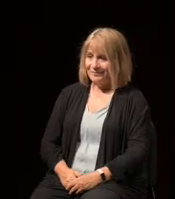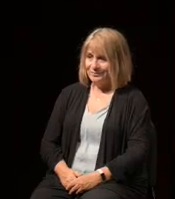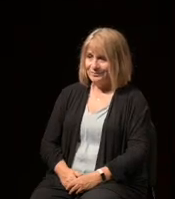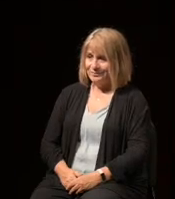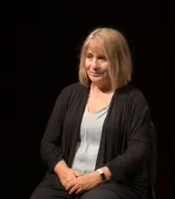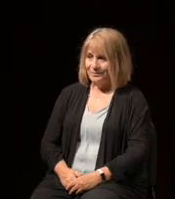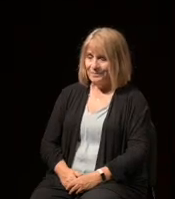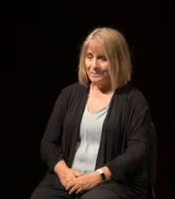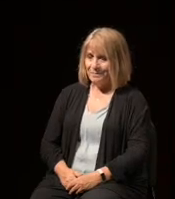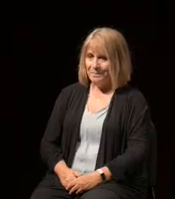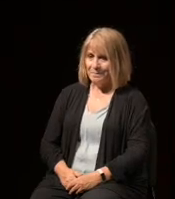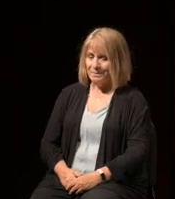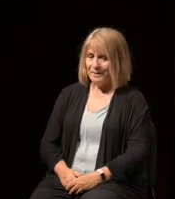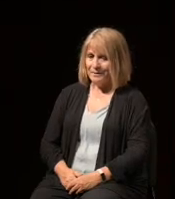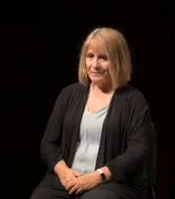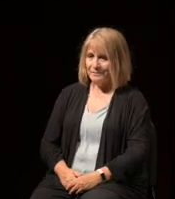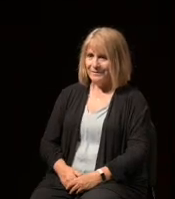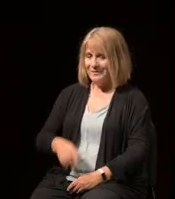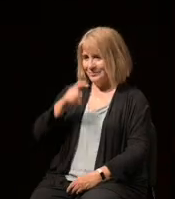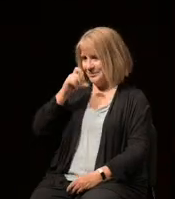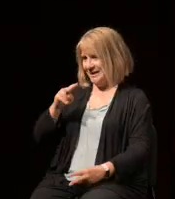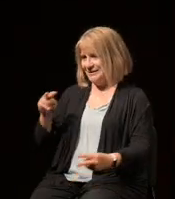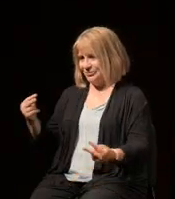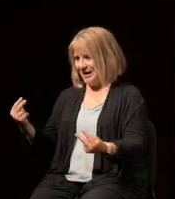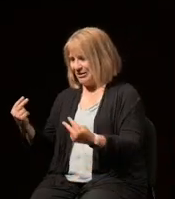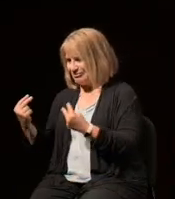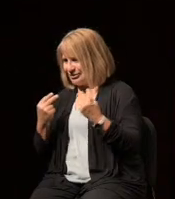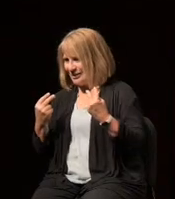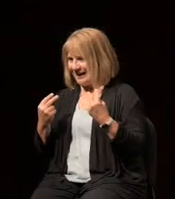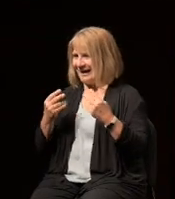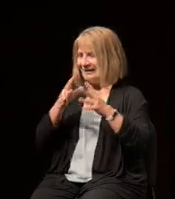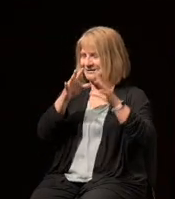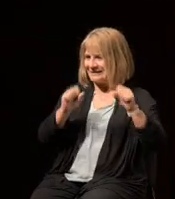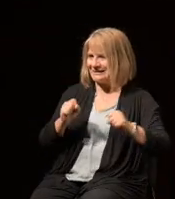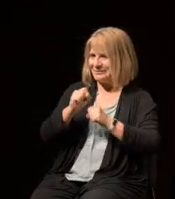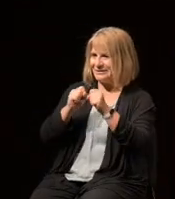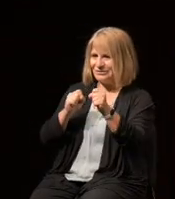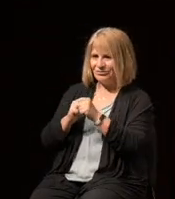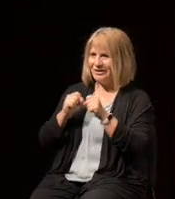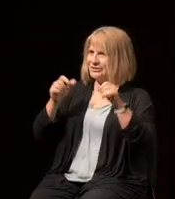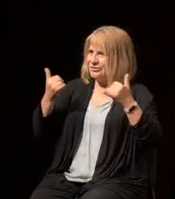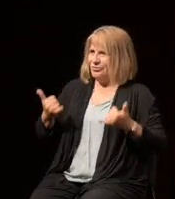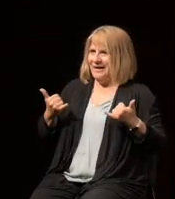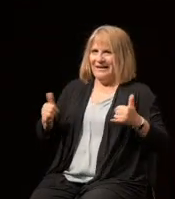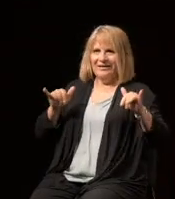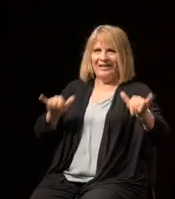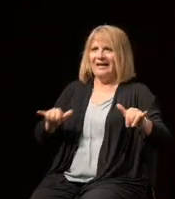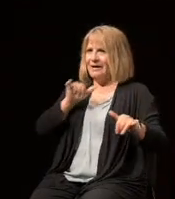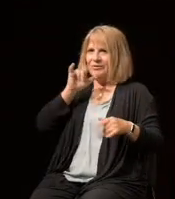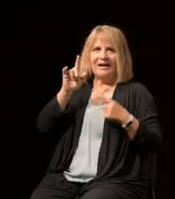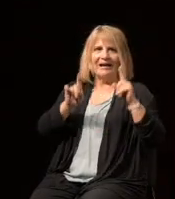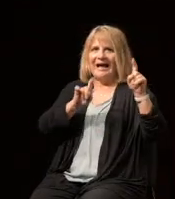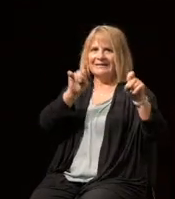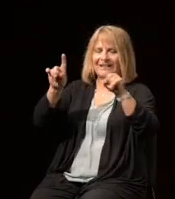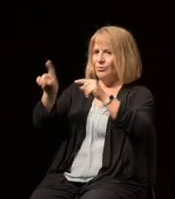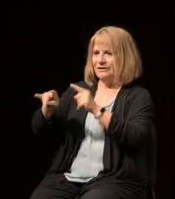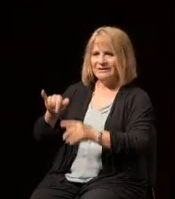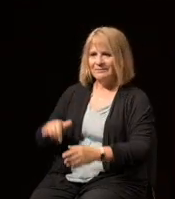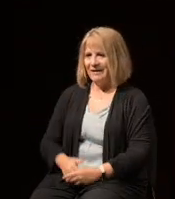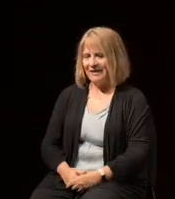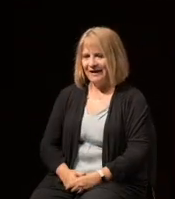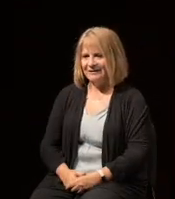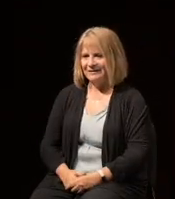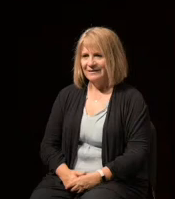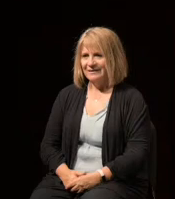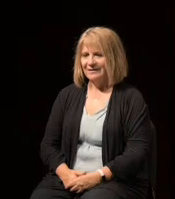looking at our systems and structures right now as they are, and we're not interrogating them. I was,